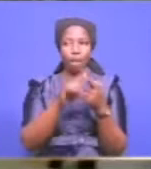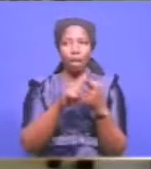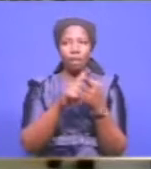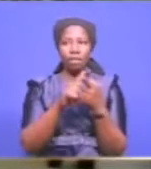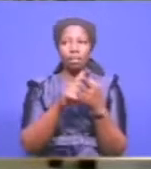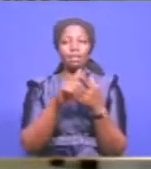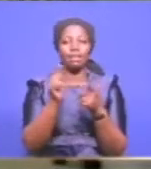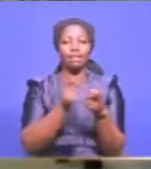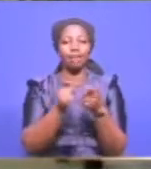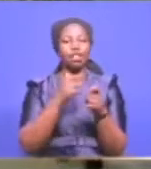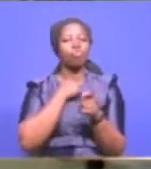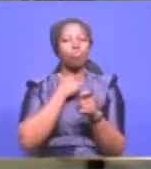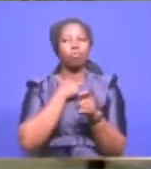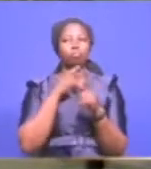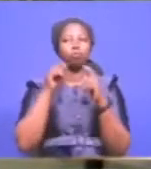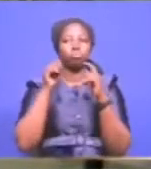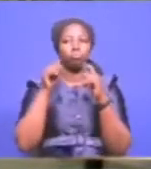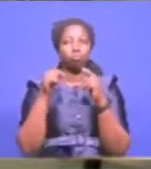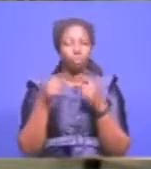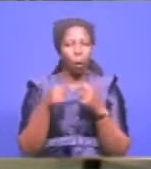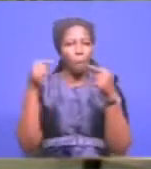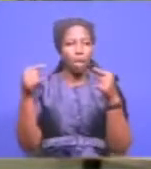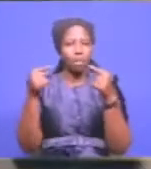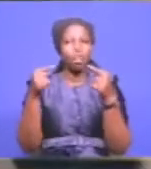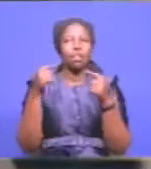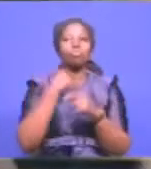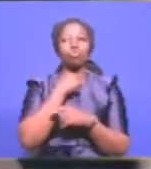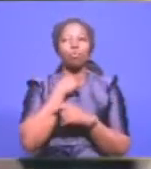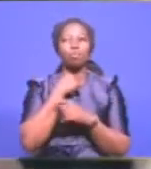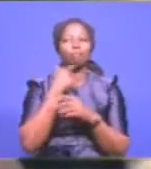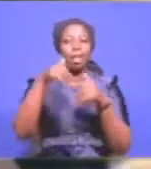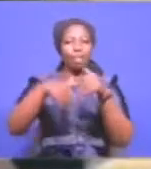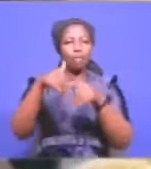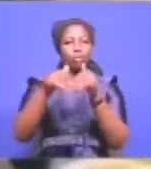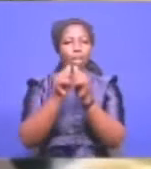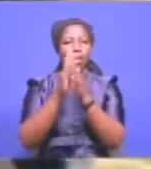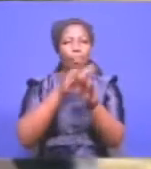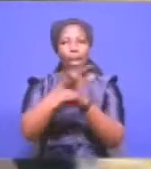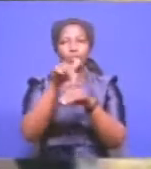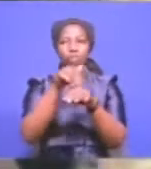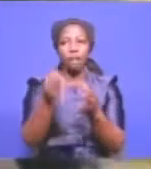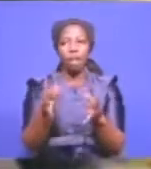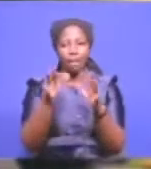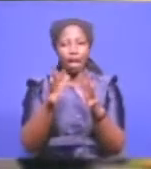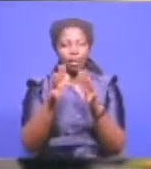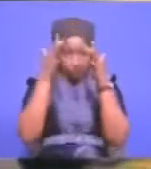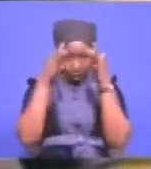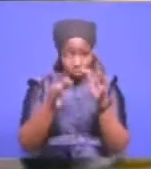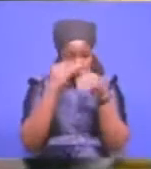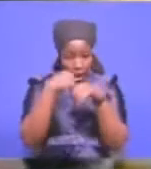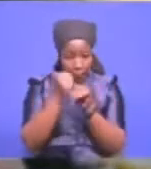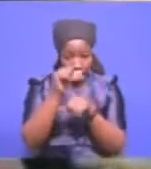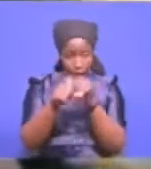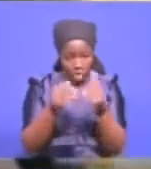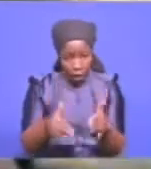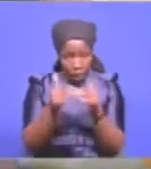elections of the union's branch and national officials. Resolutions are being made on the way forward, and as we hope